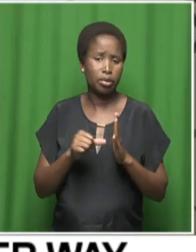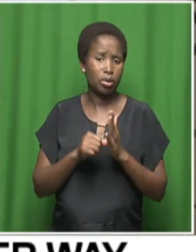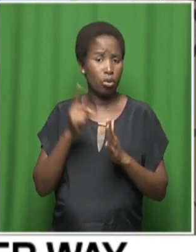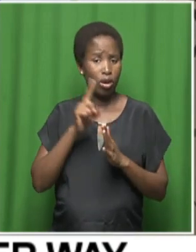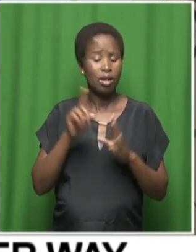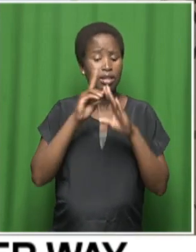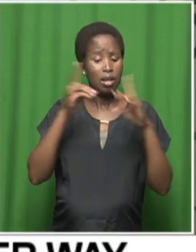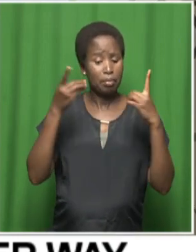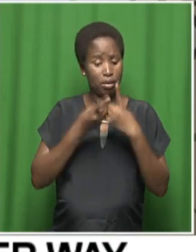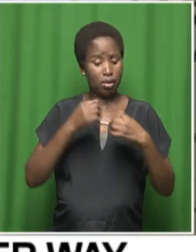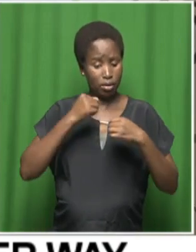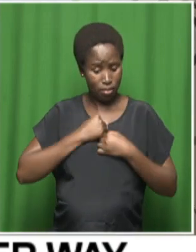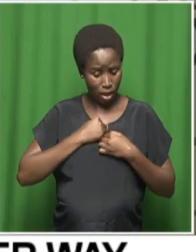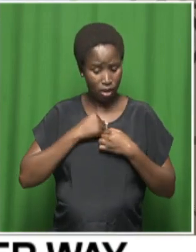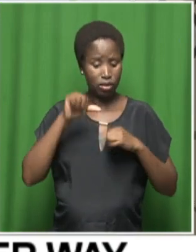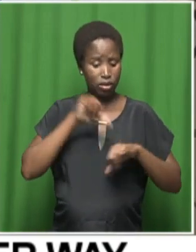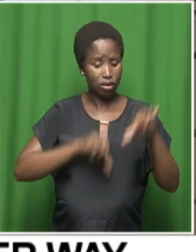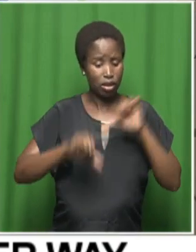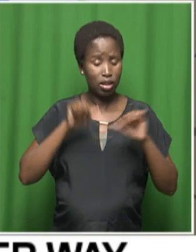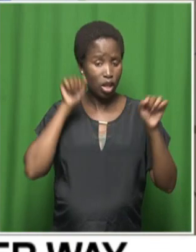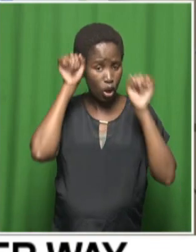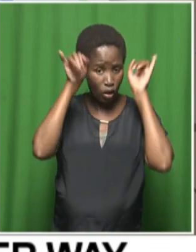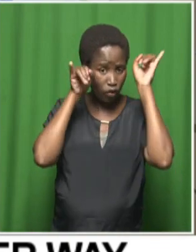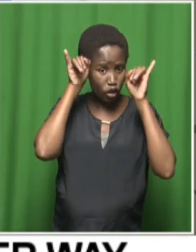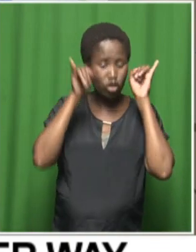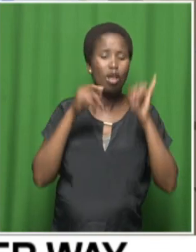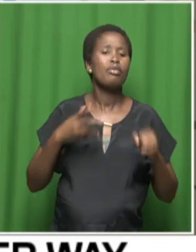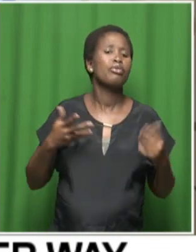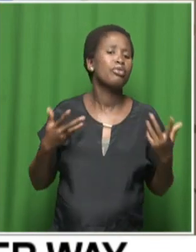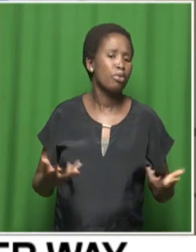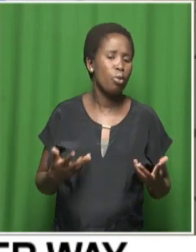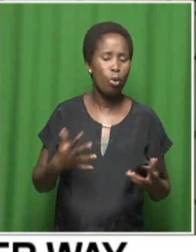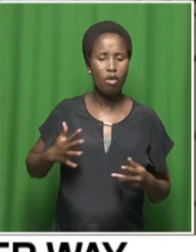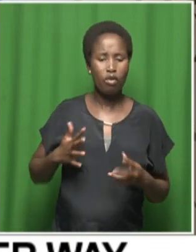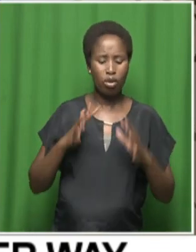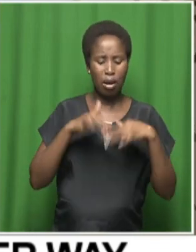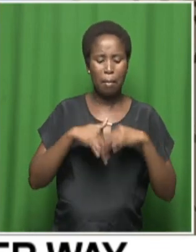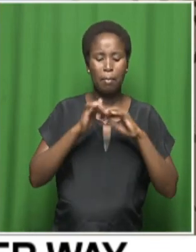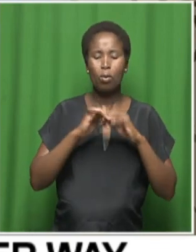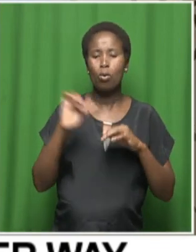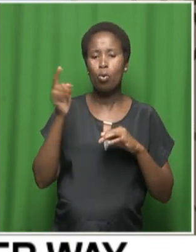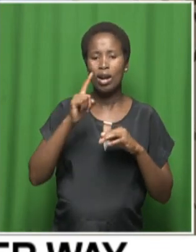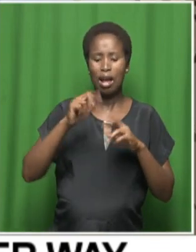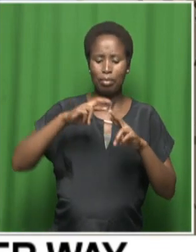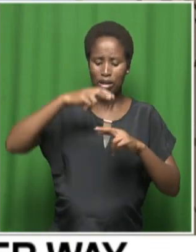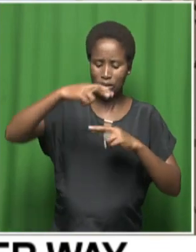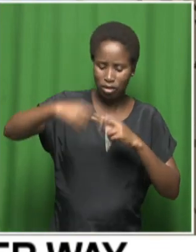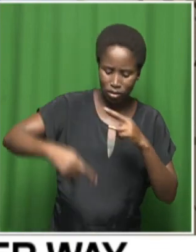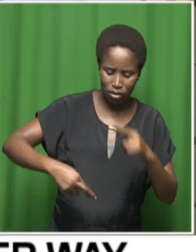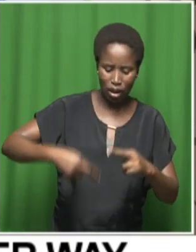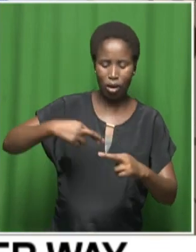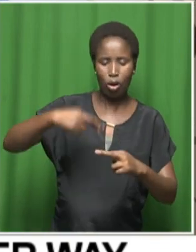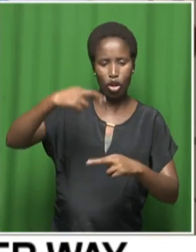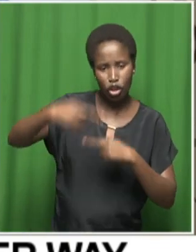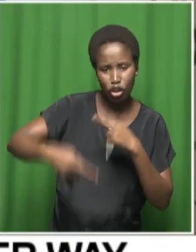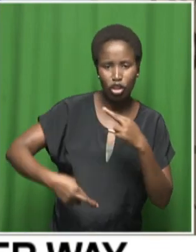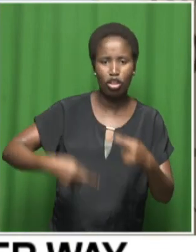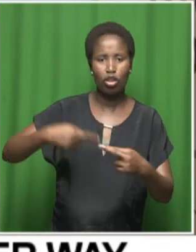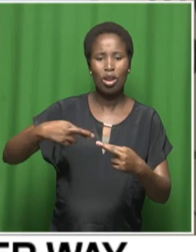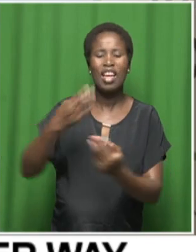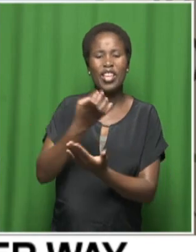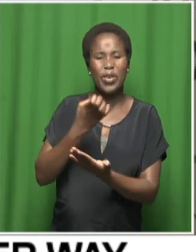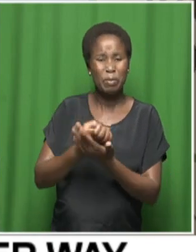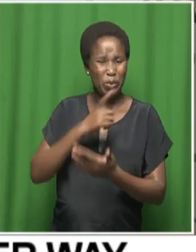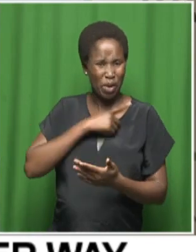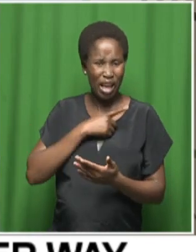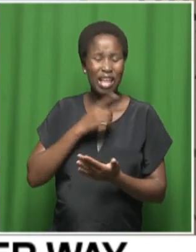of Science and Innovation is involved in promoting is what we call a circular economy. We throw away lots of things